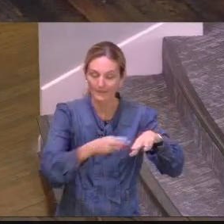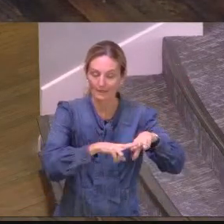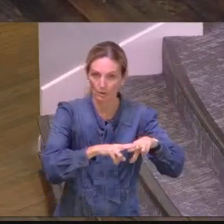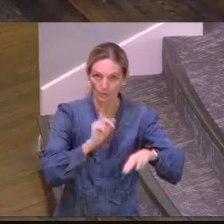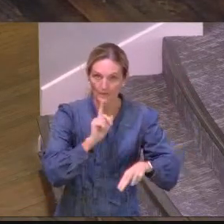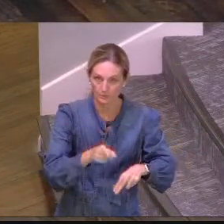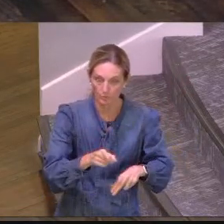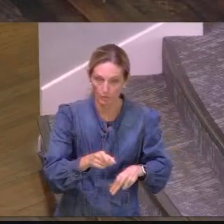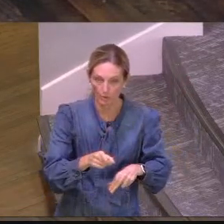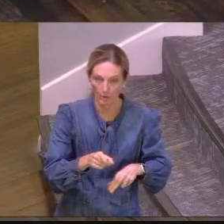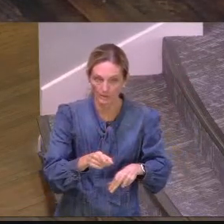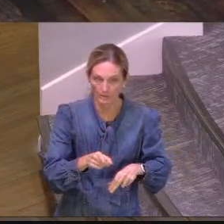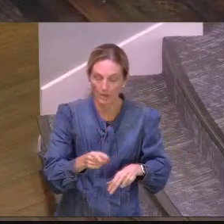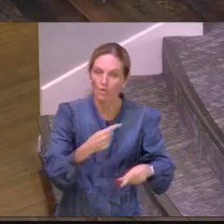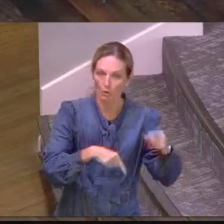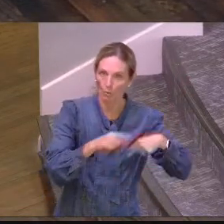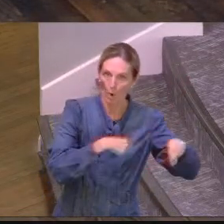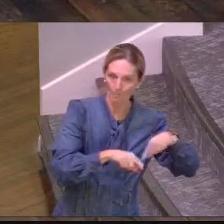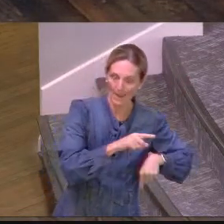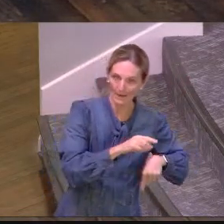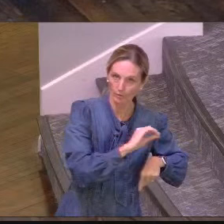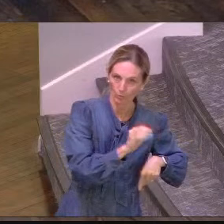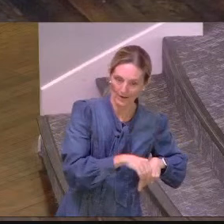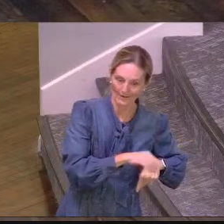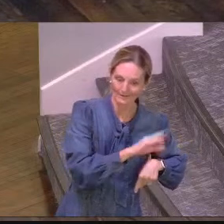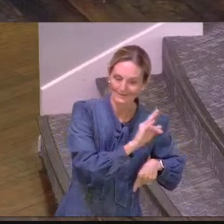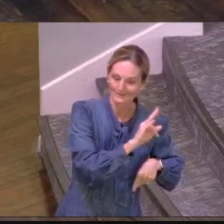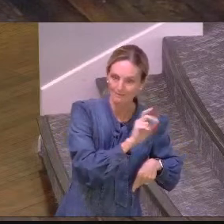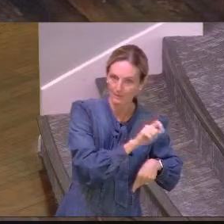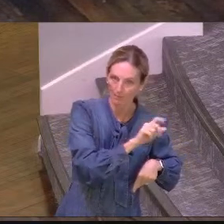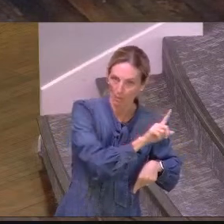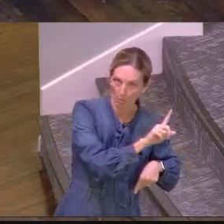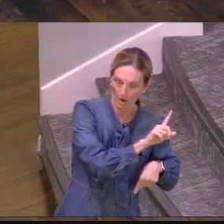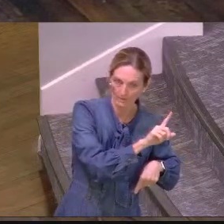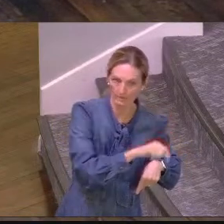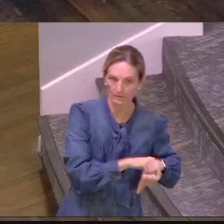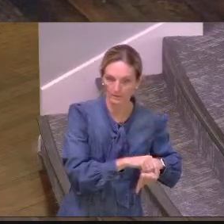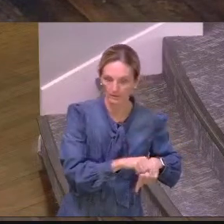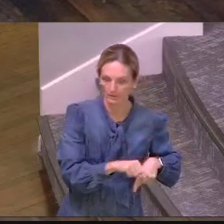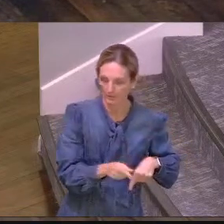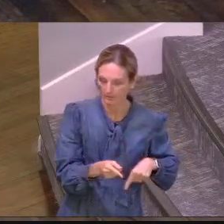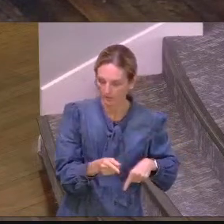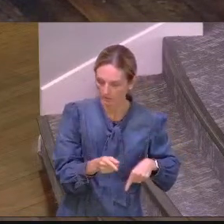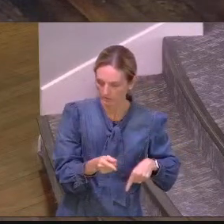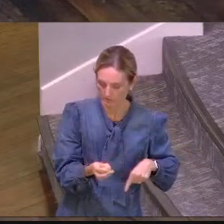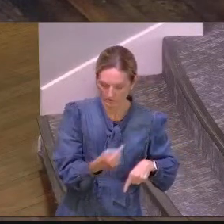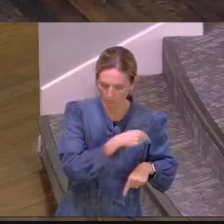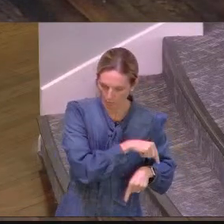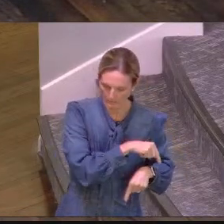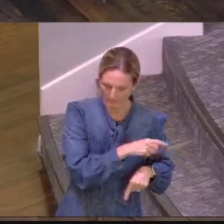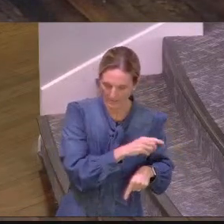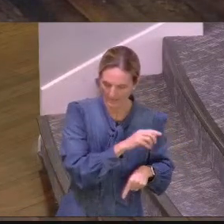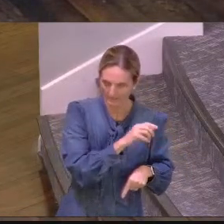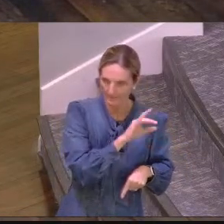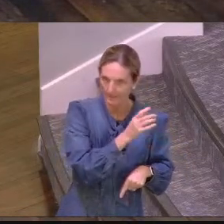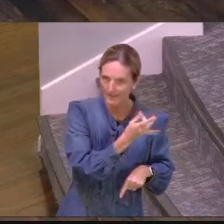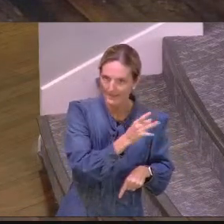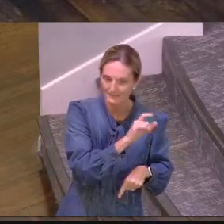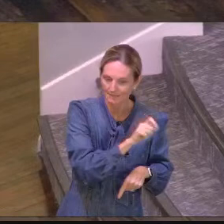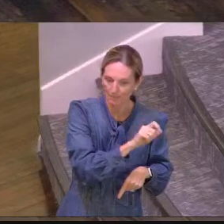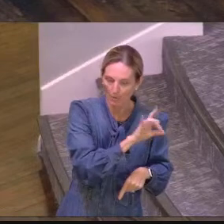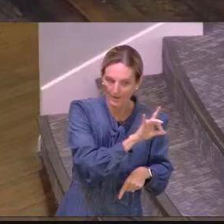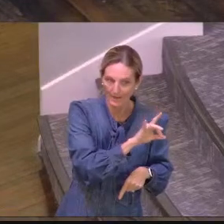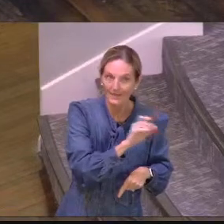roll back. The rollback rate would be like 17.1. If you rolled it back instead of the 18.8, if you rolled it back